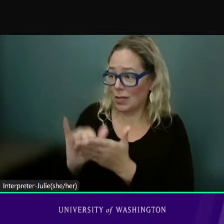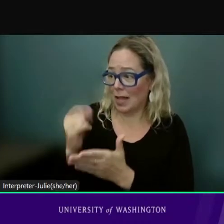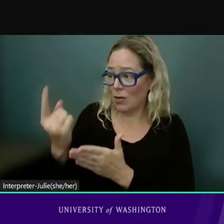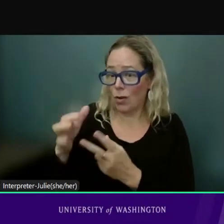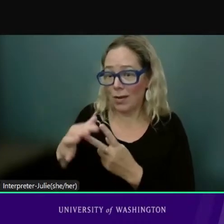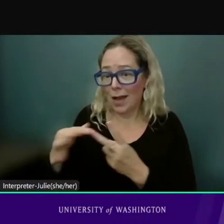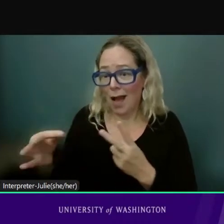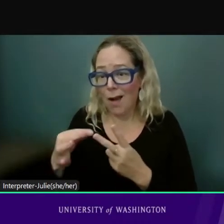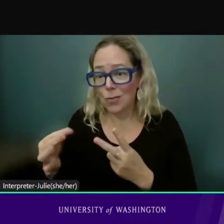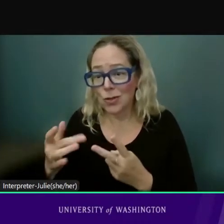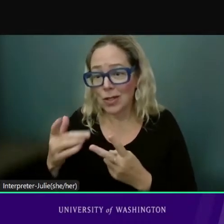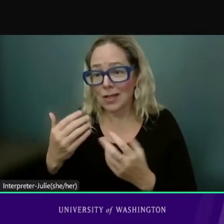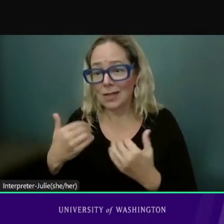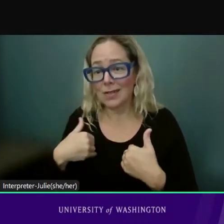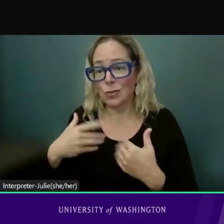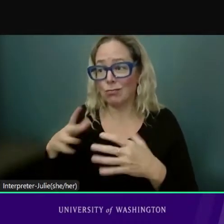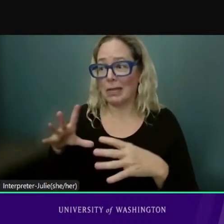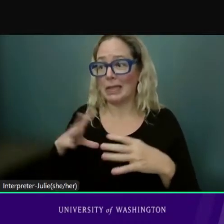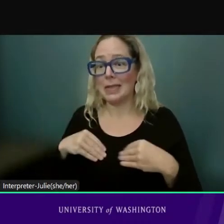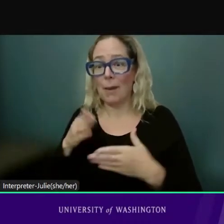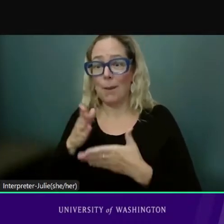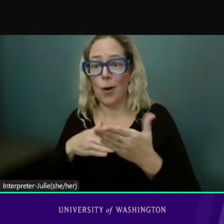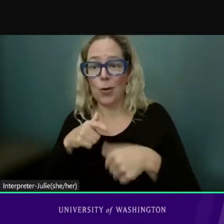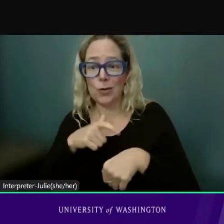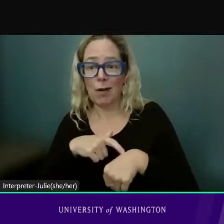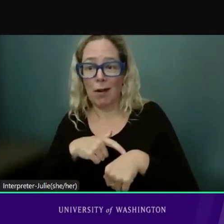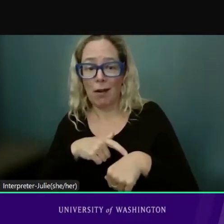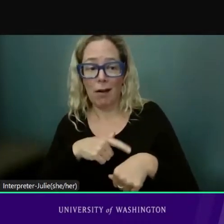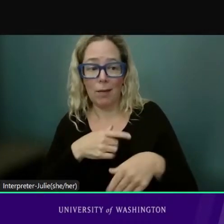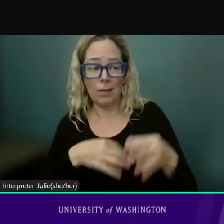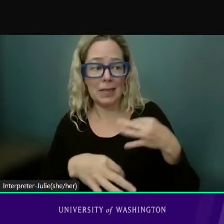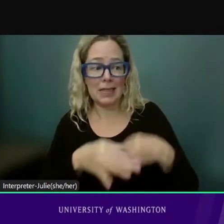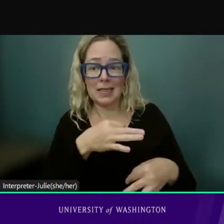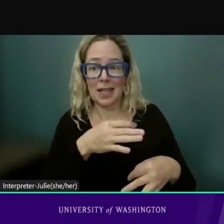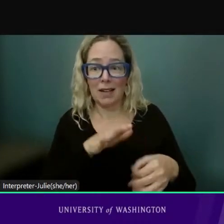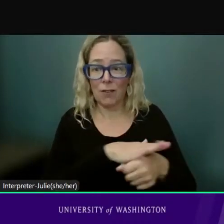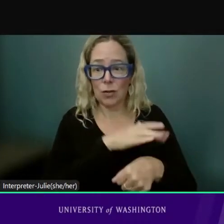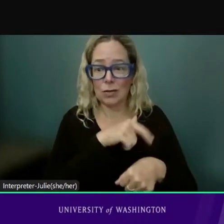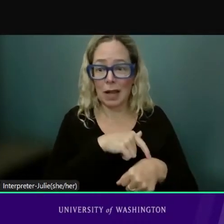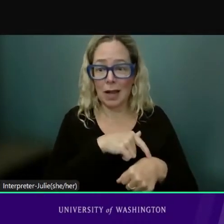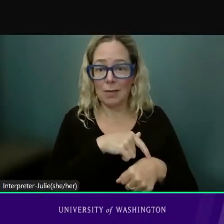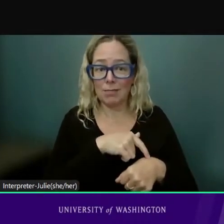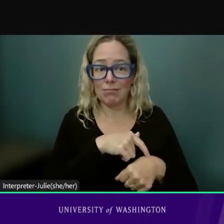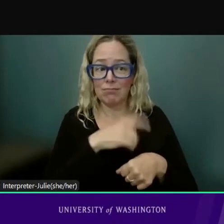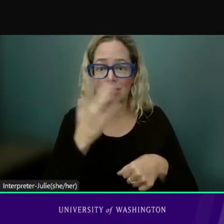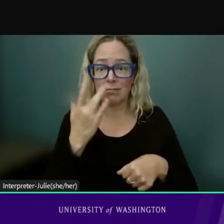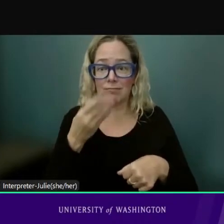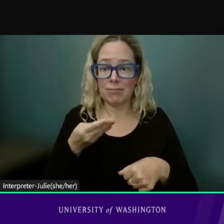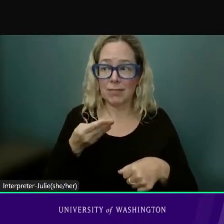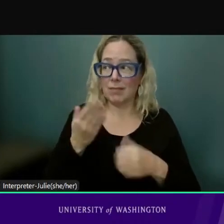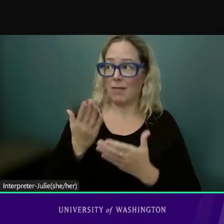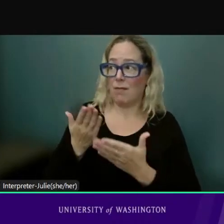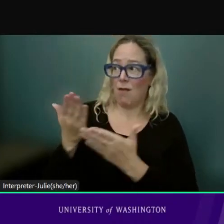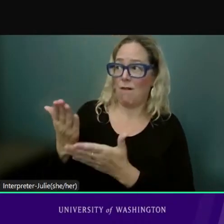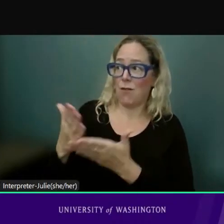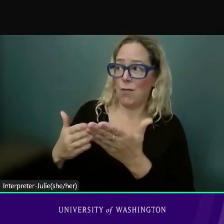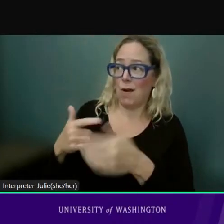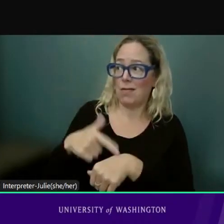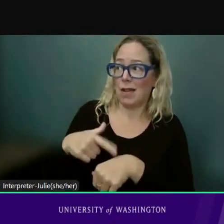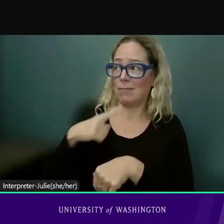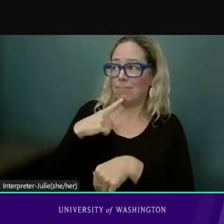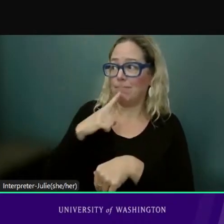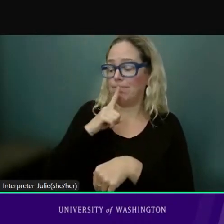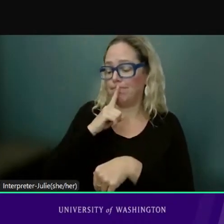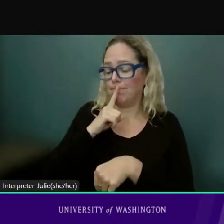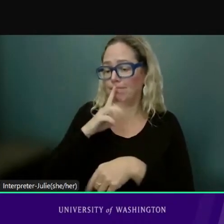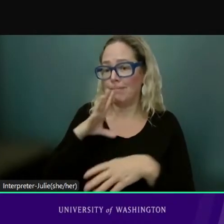due to the lack of accommodations available to them. Also, what is not seen here is that there were